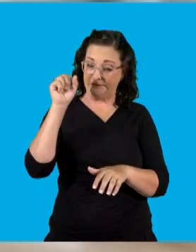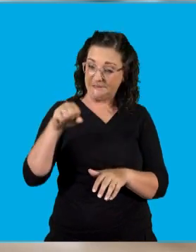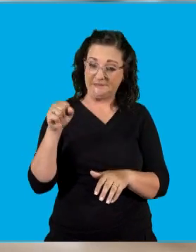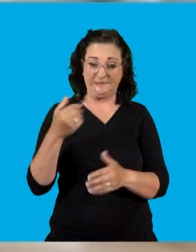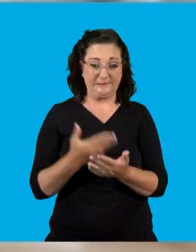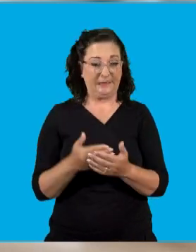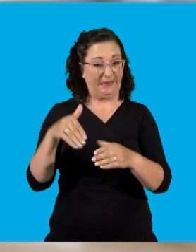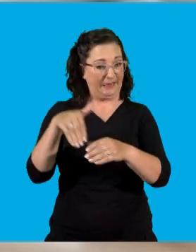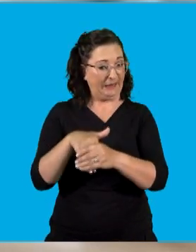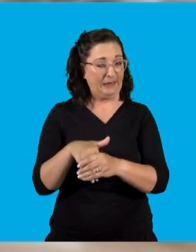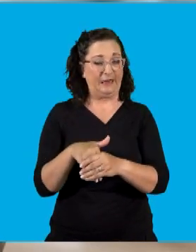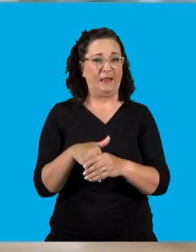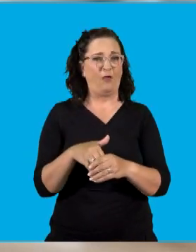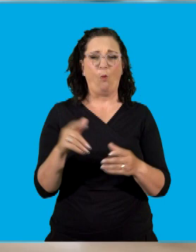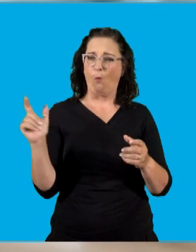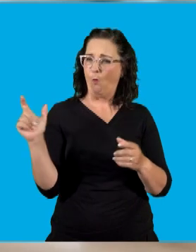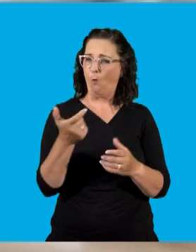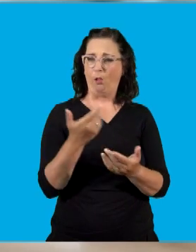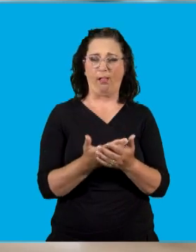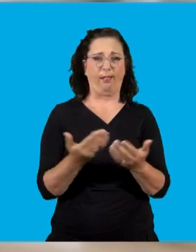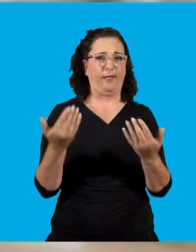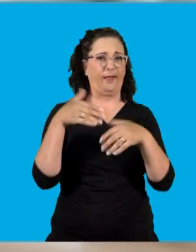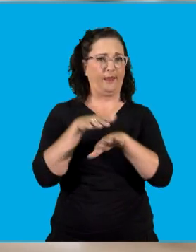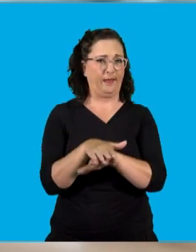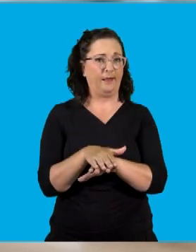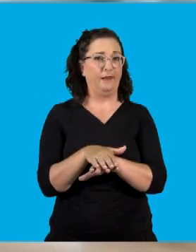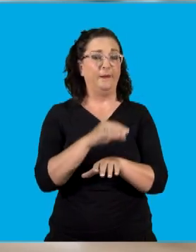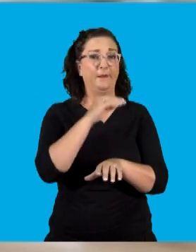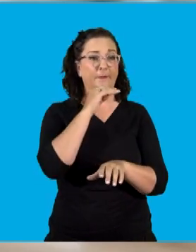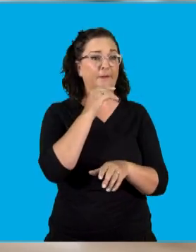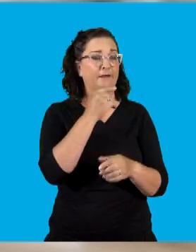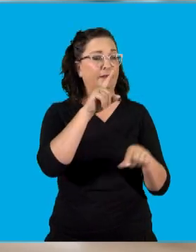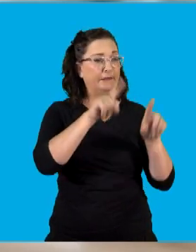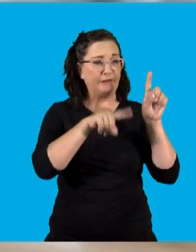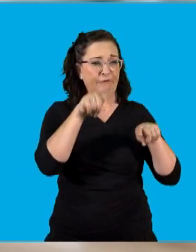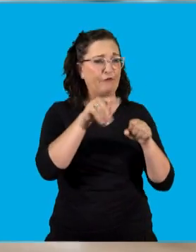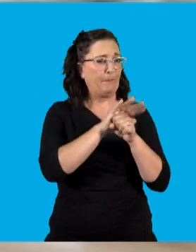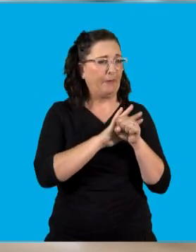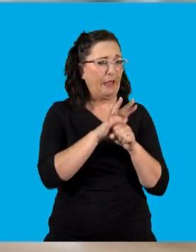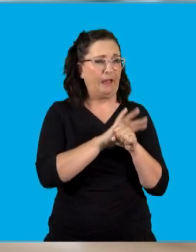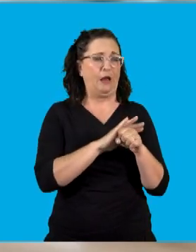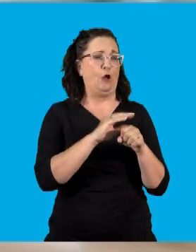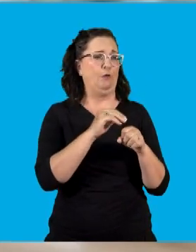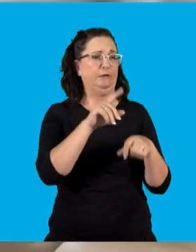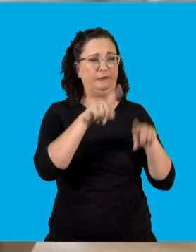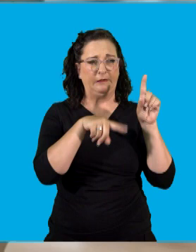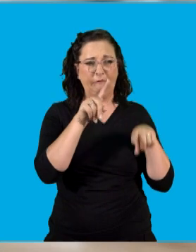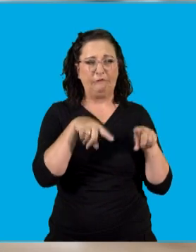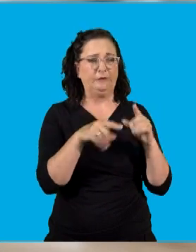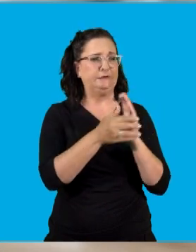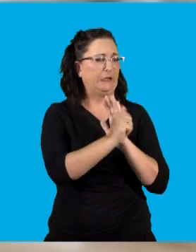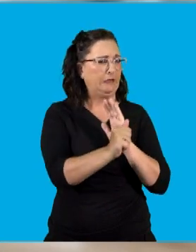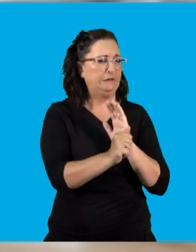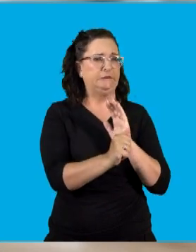capabilities in the workplace. So if we include everybody, then it simply means that each and everybody from different background is going to come with